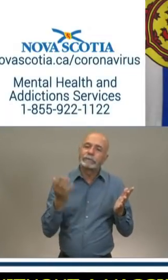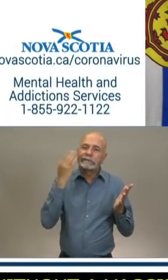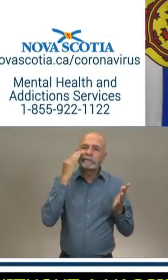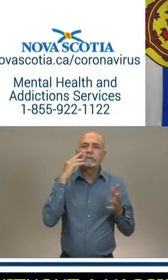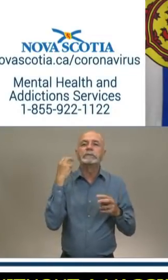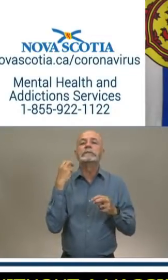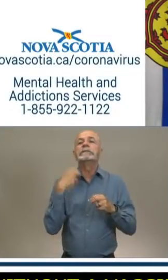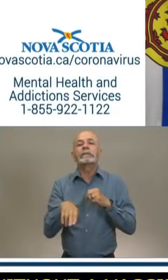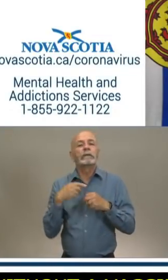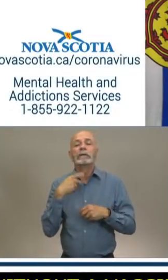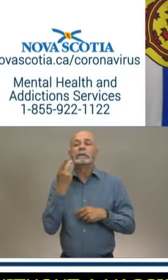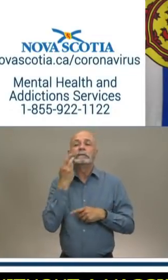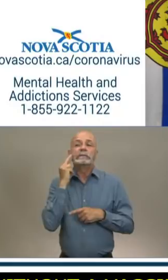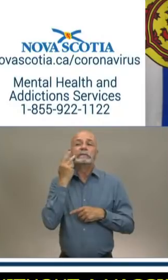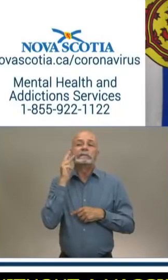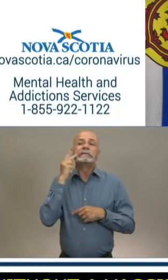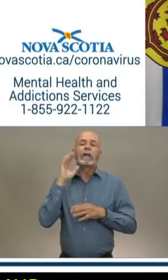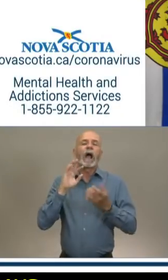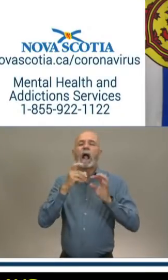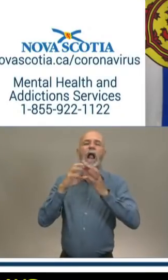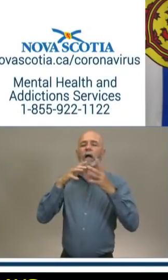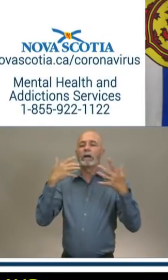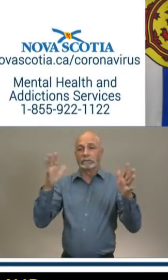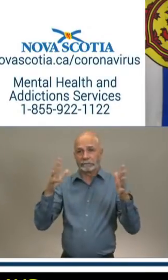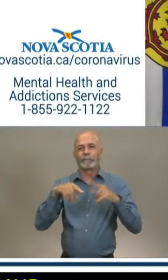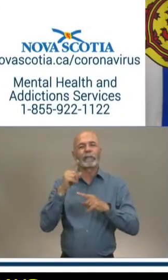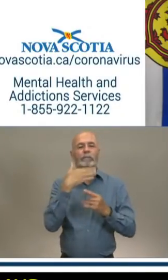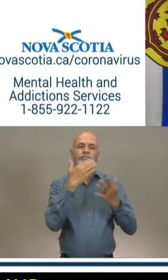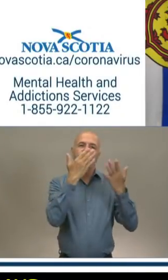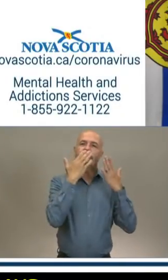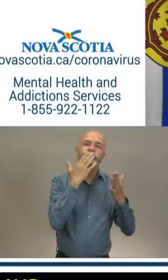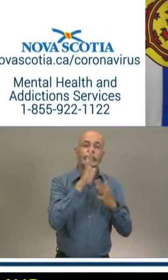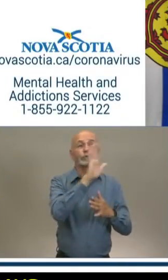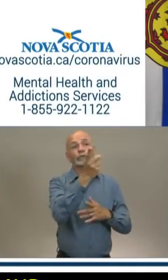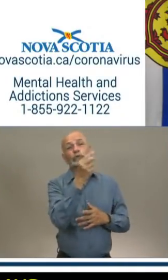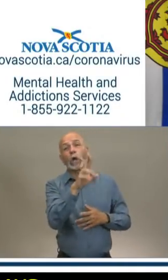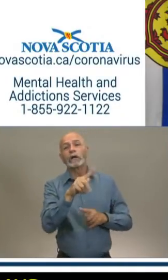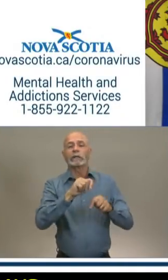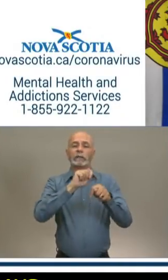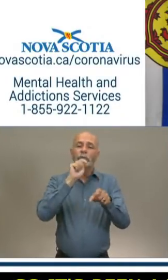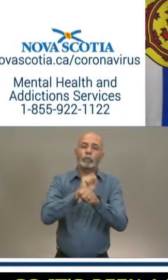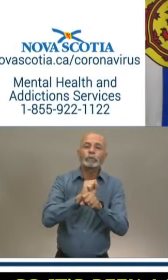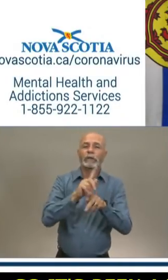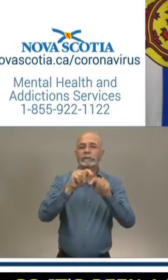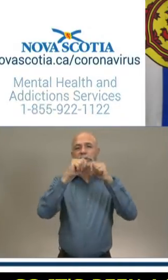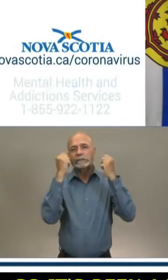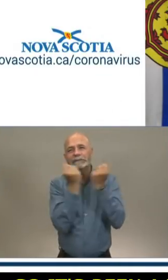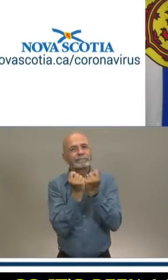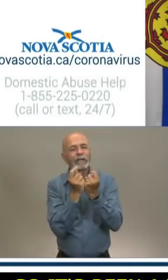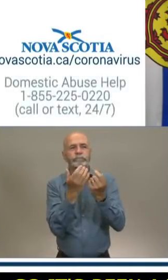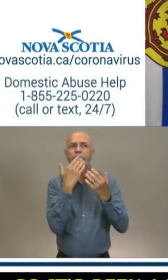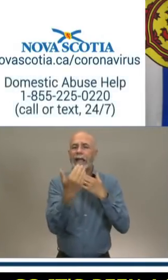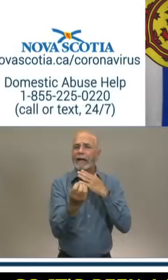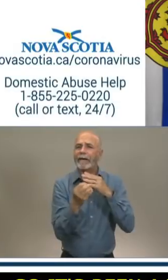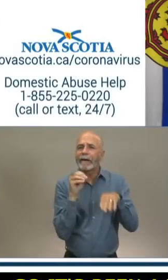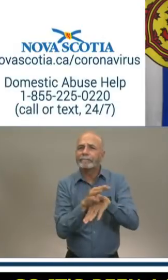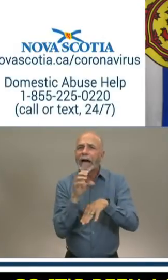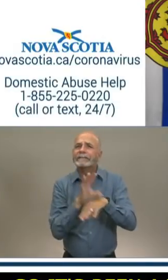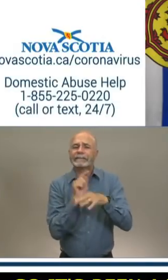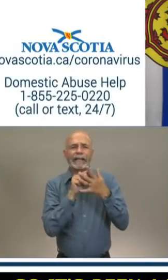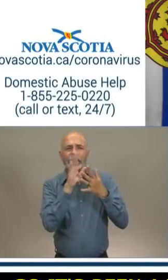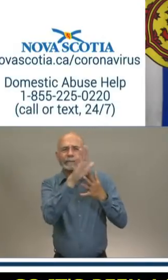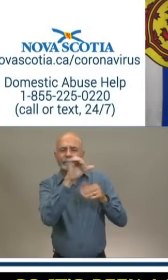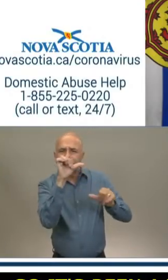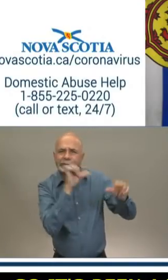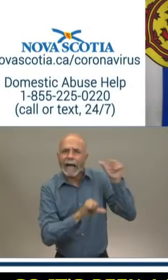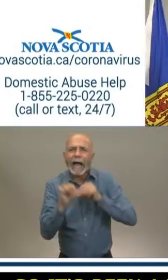getting there, and I want to thank you and your team personally for continuing to provide the best available advice based on science, and we'll continue to follow that. And